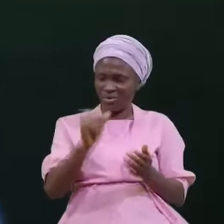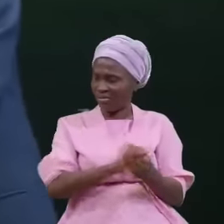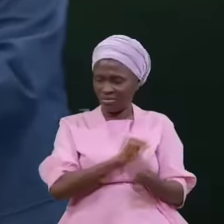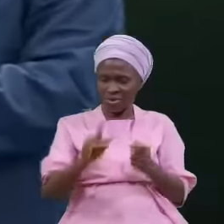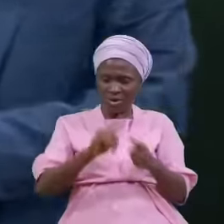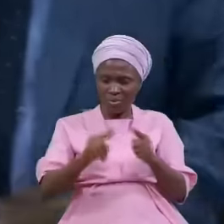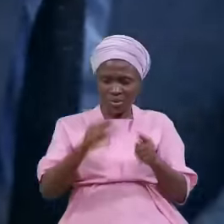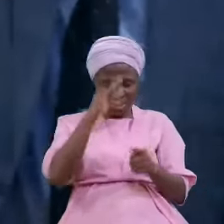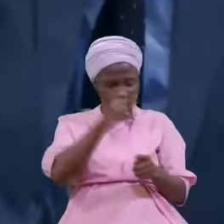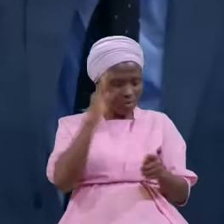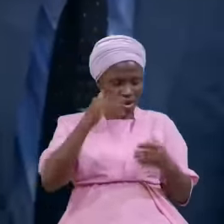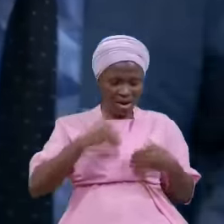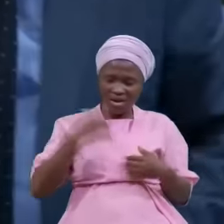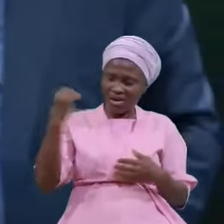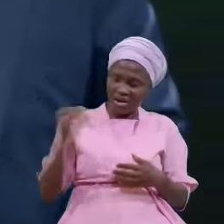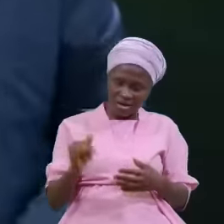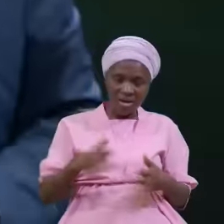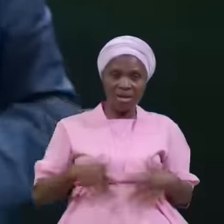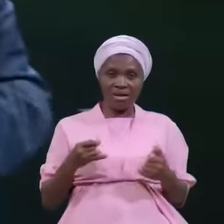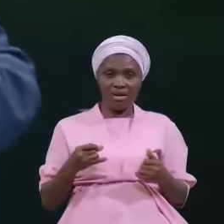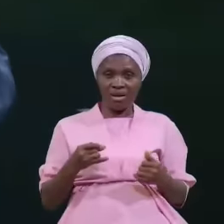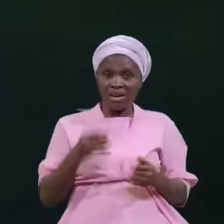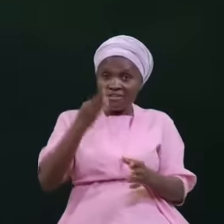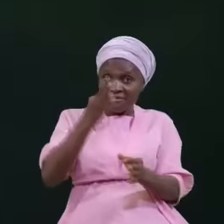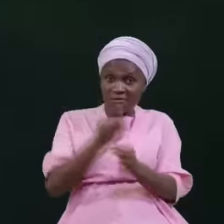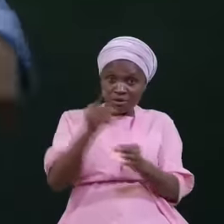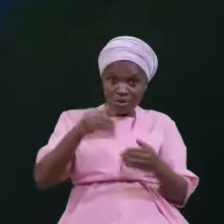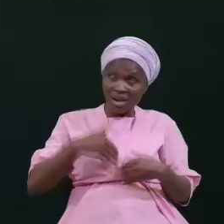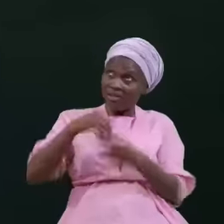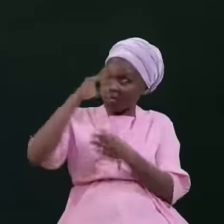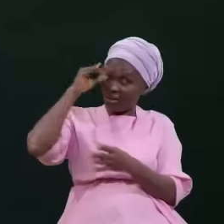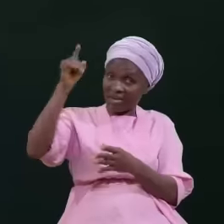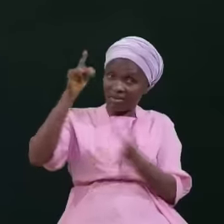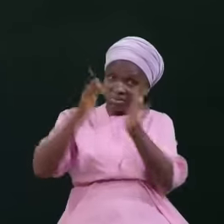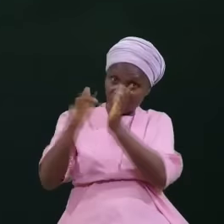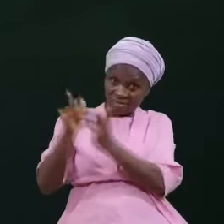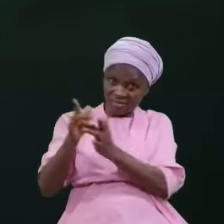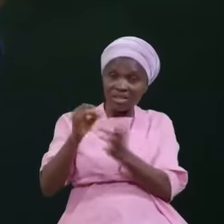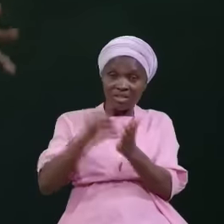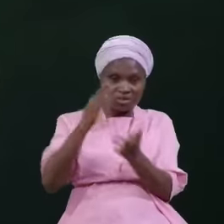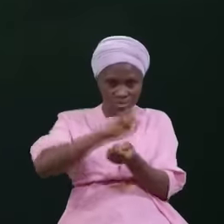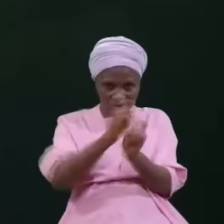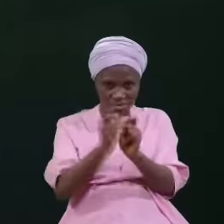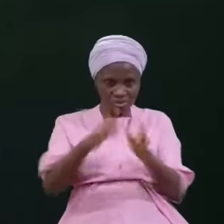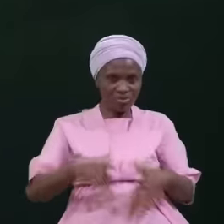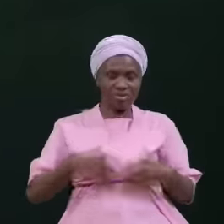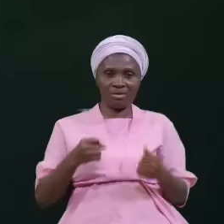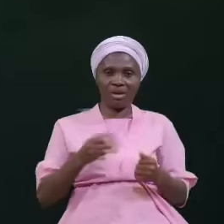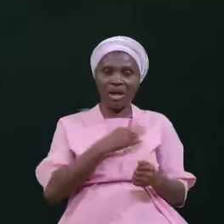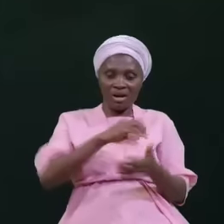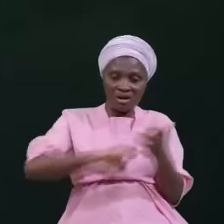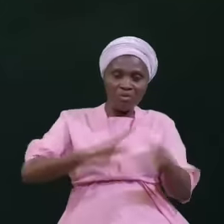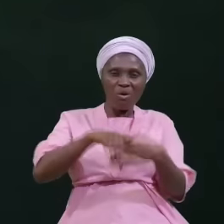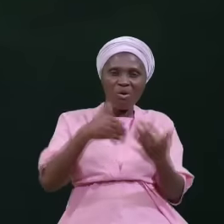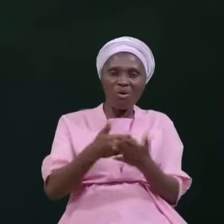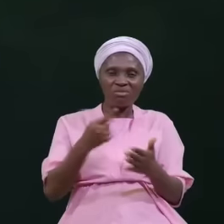you have in him changes your life, takes all the disgraceful things away, and it